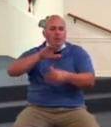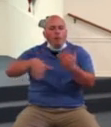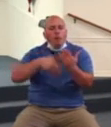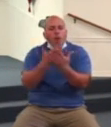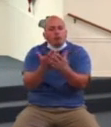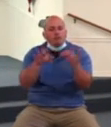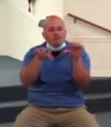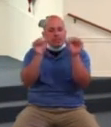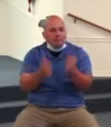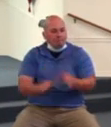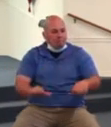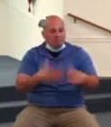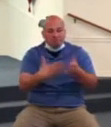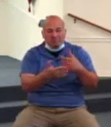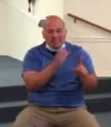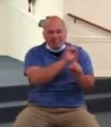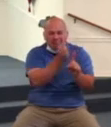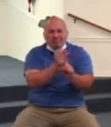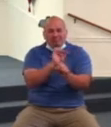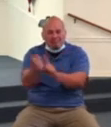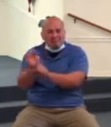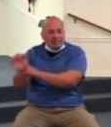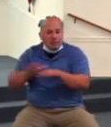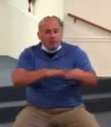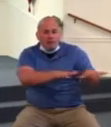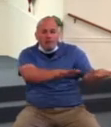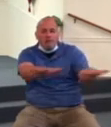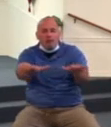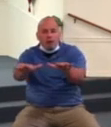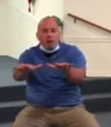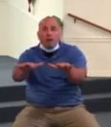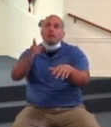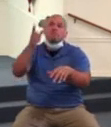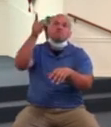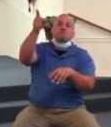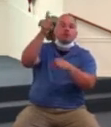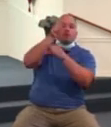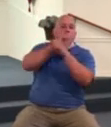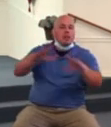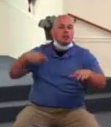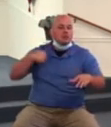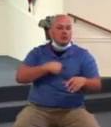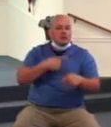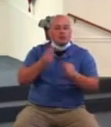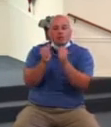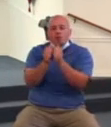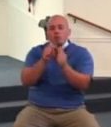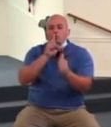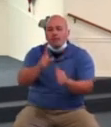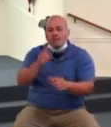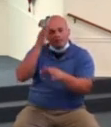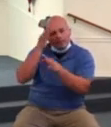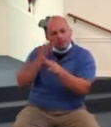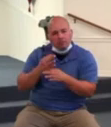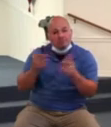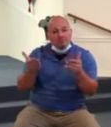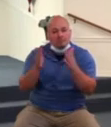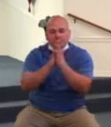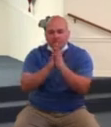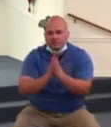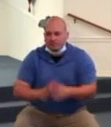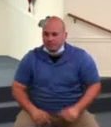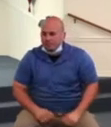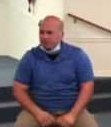God bless us with real faith. May He bless you today. Let's pray.